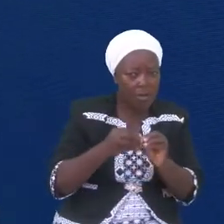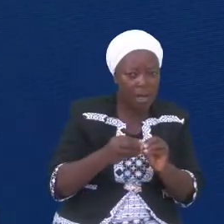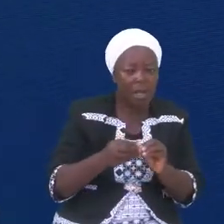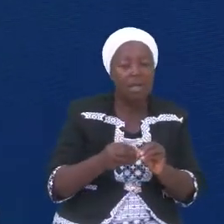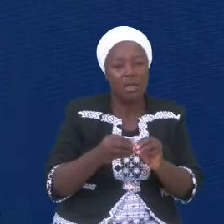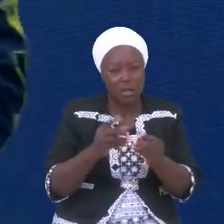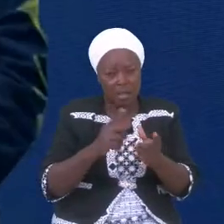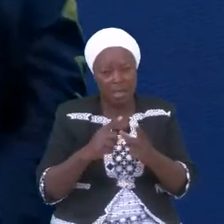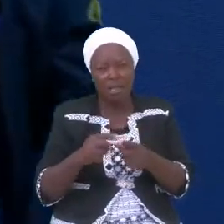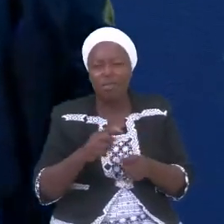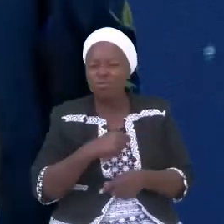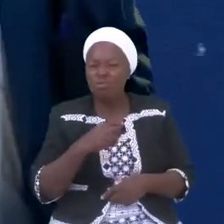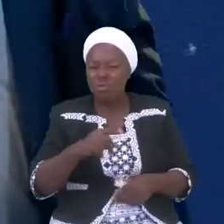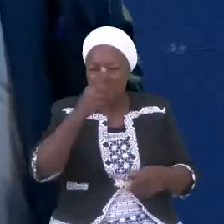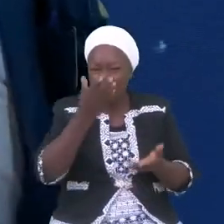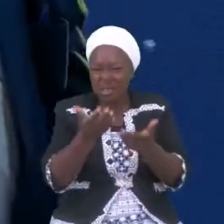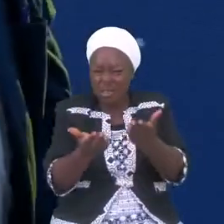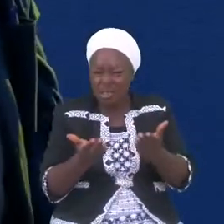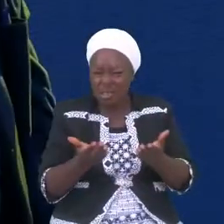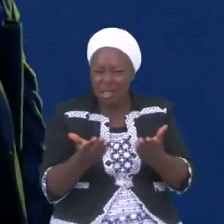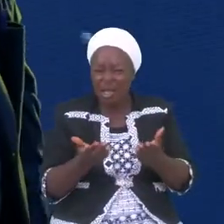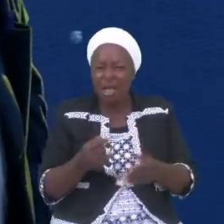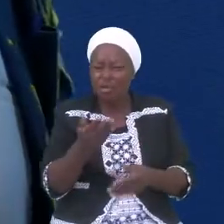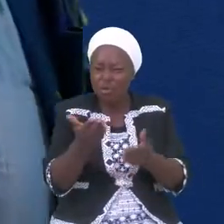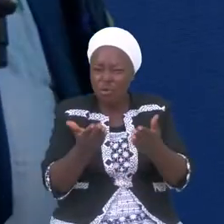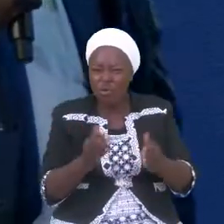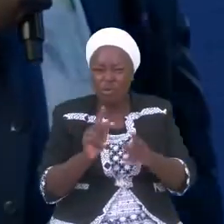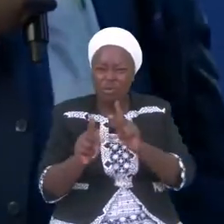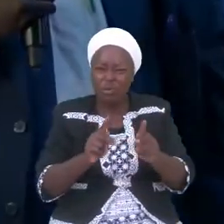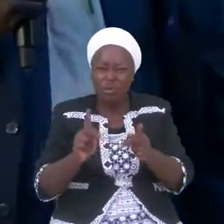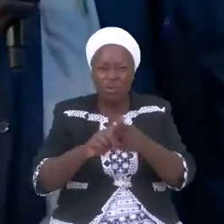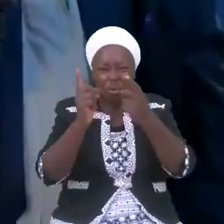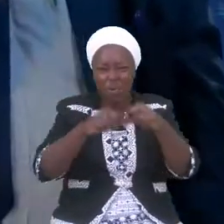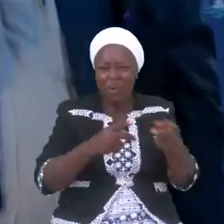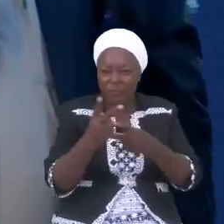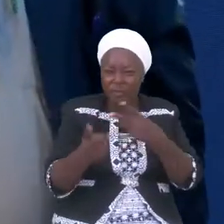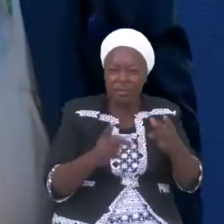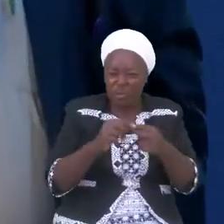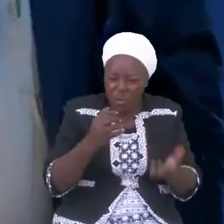It's glorious to be part of the body of Christ.